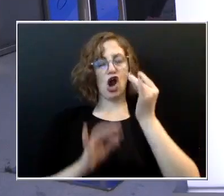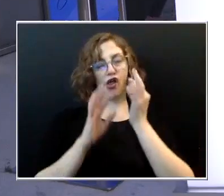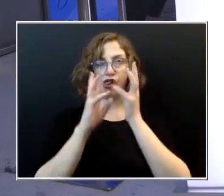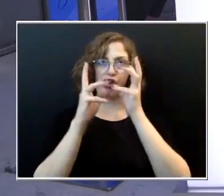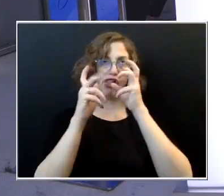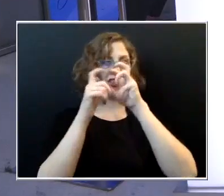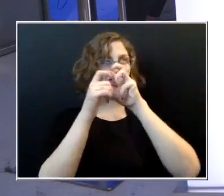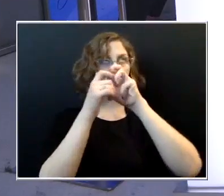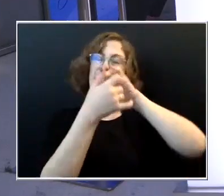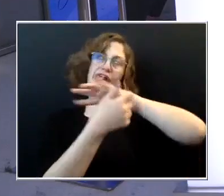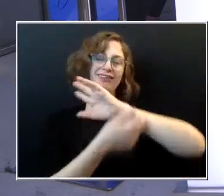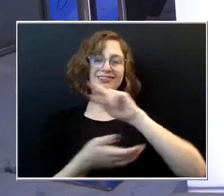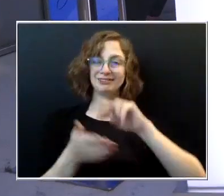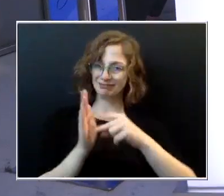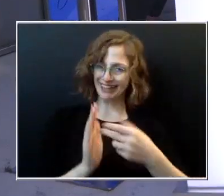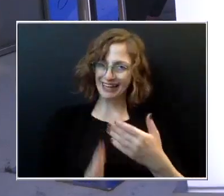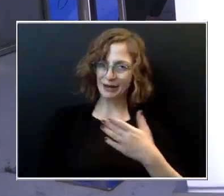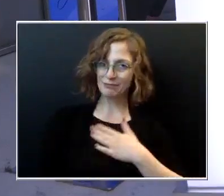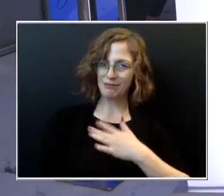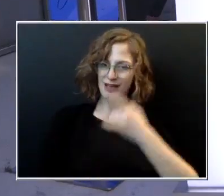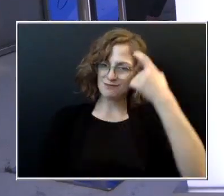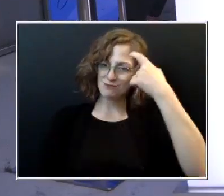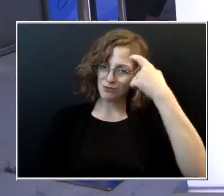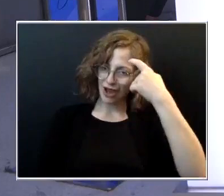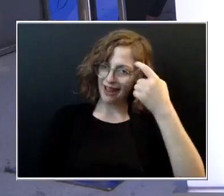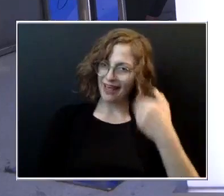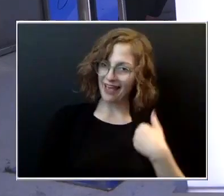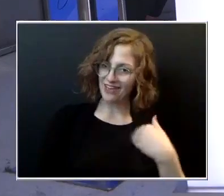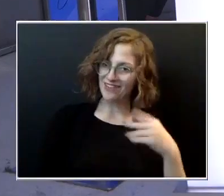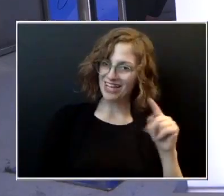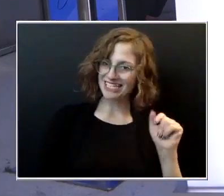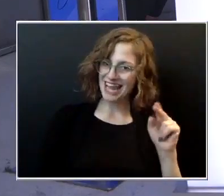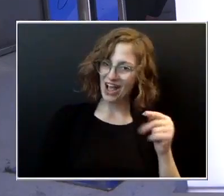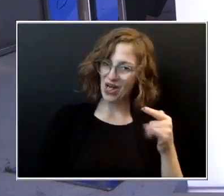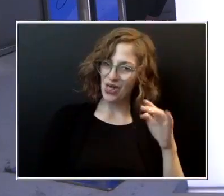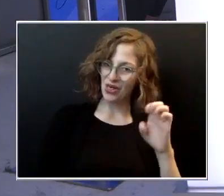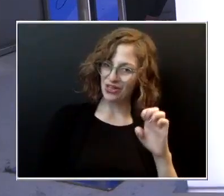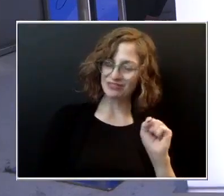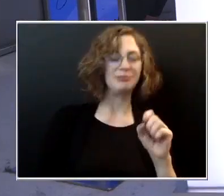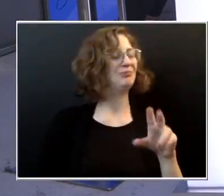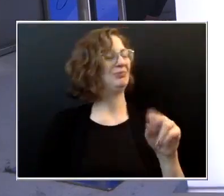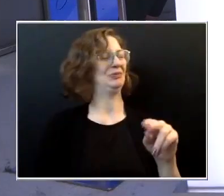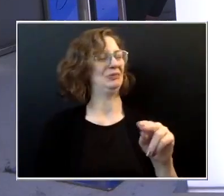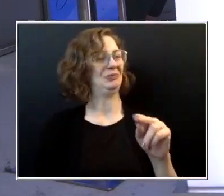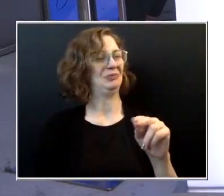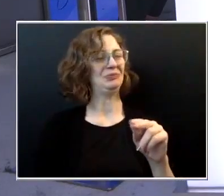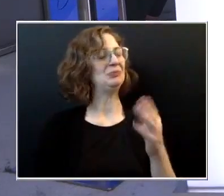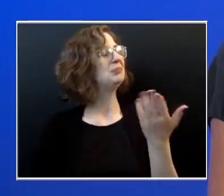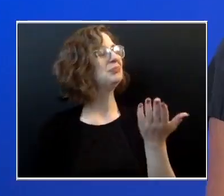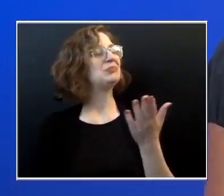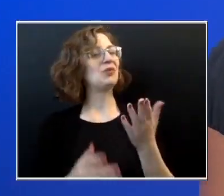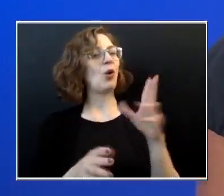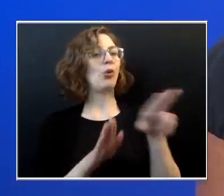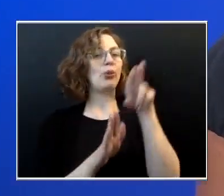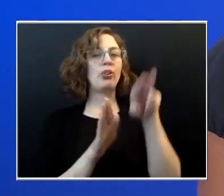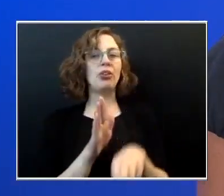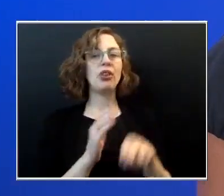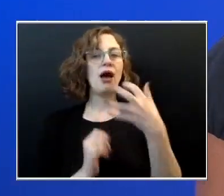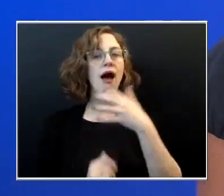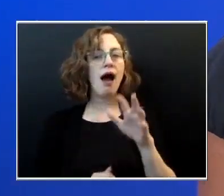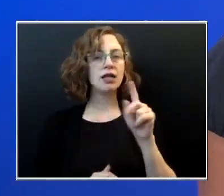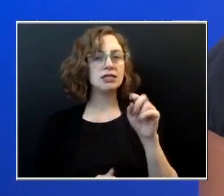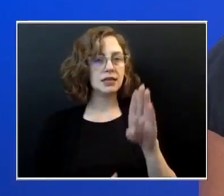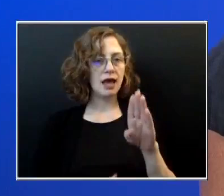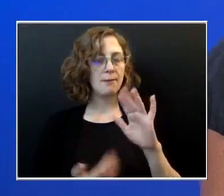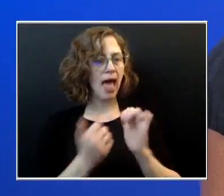not. Okay, my wife might differ. All right, Dr. Geiger, how does sitting in a hot tub impact your metabolism? There's a growing body of research